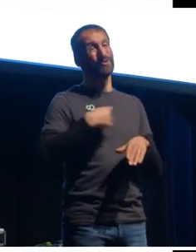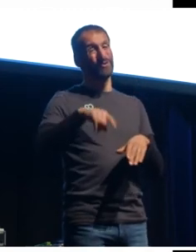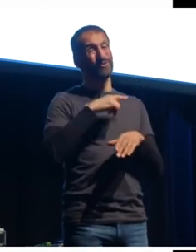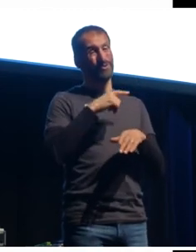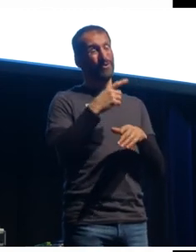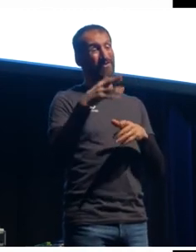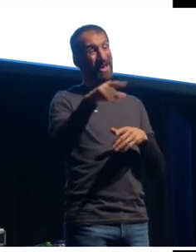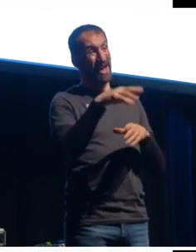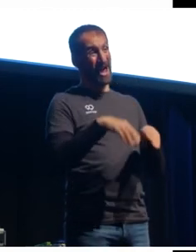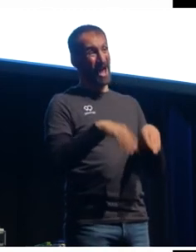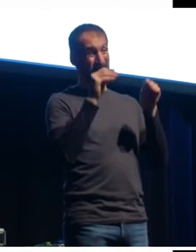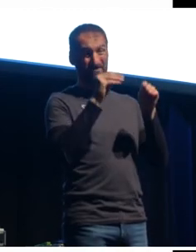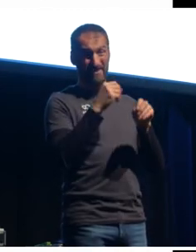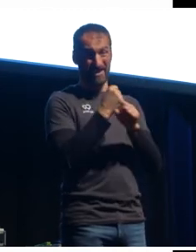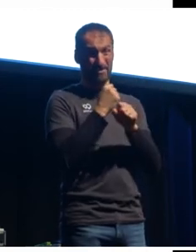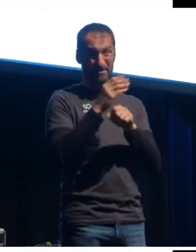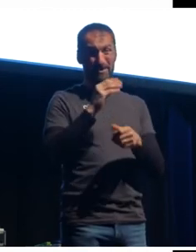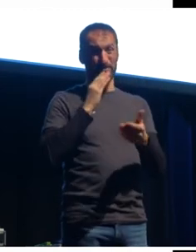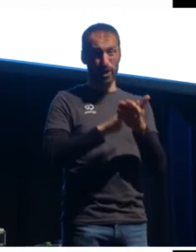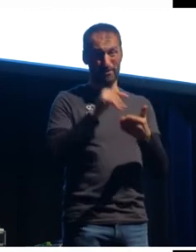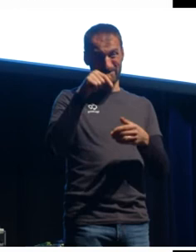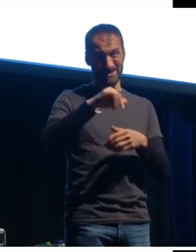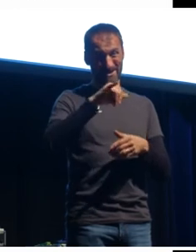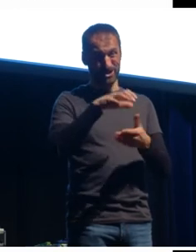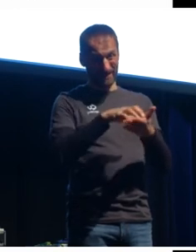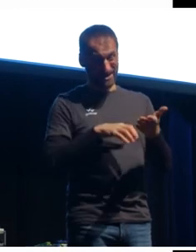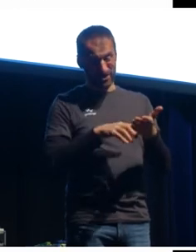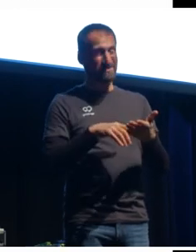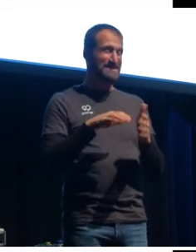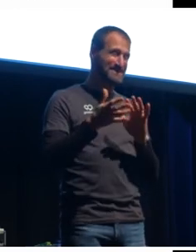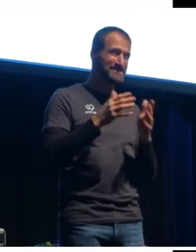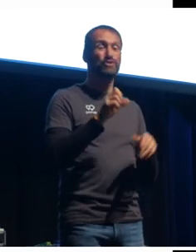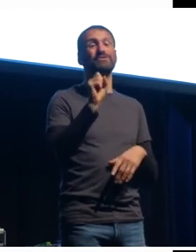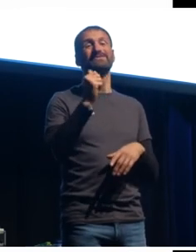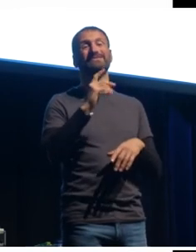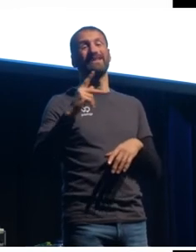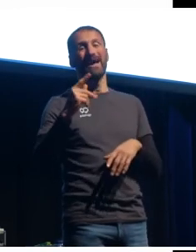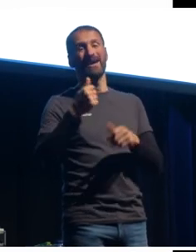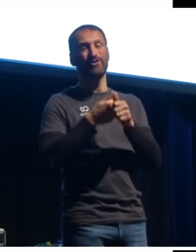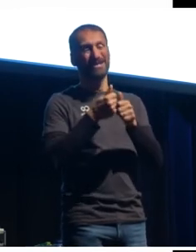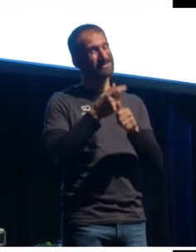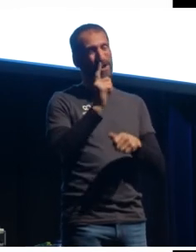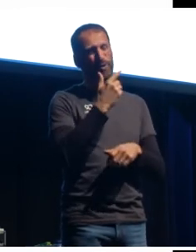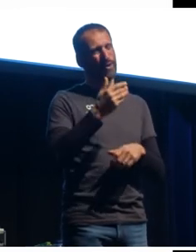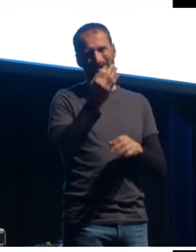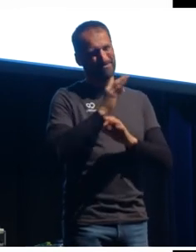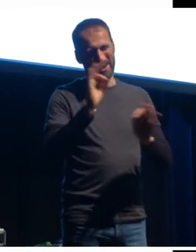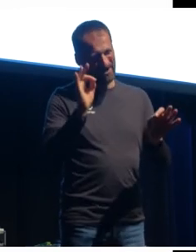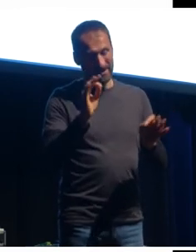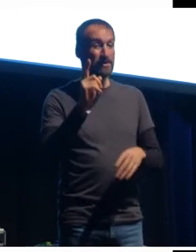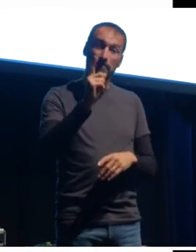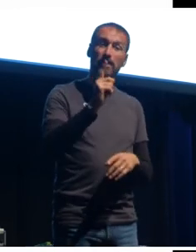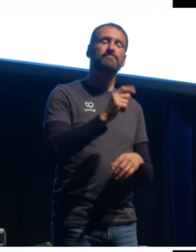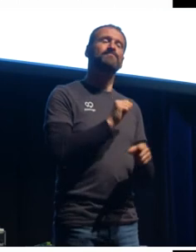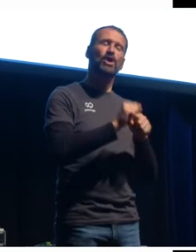that are just beginning with promises in JavaScript. And stack traces still aren't really perfect. And there's even more stuff. Just